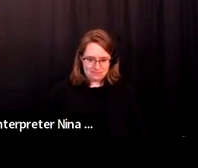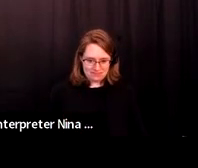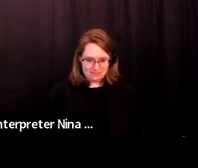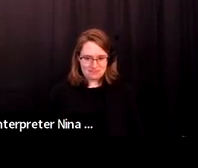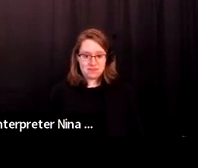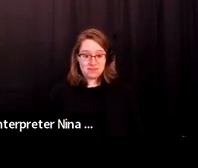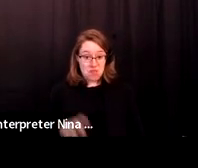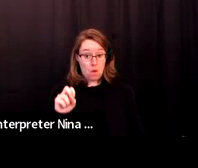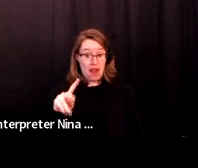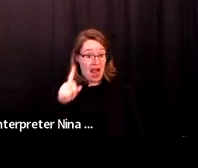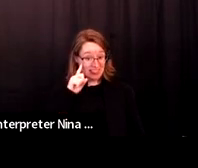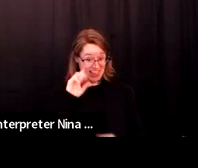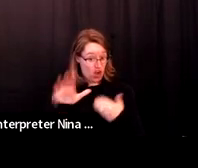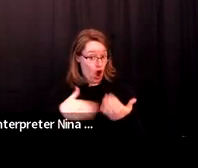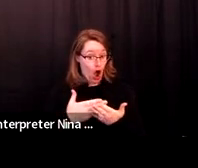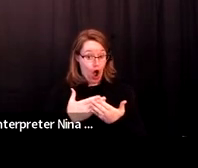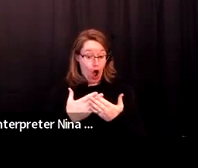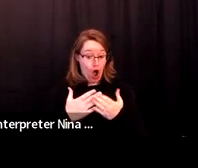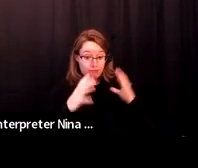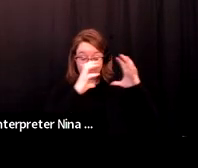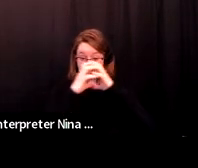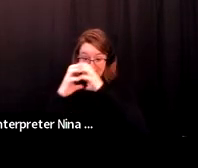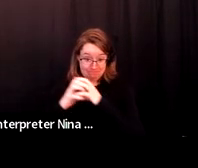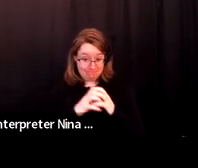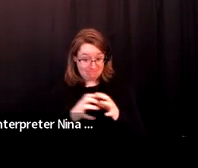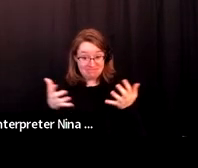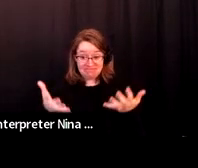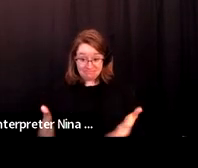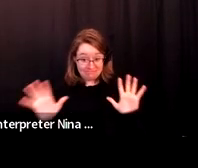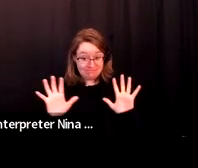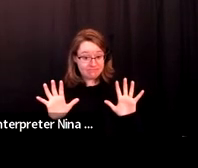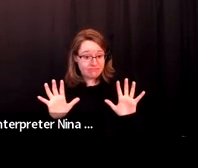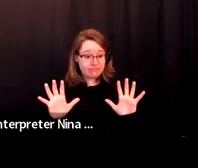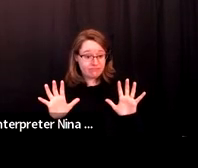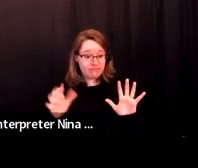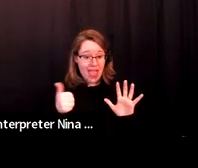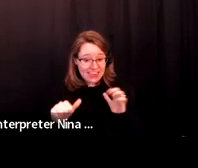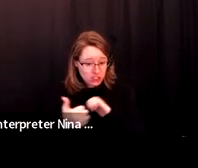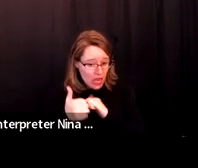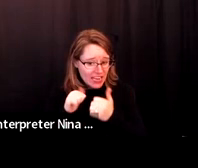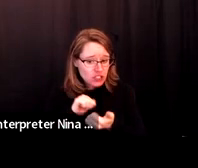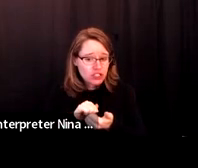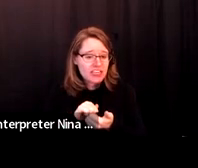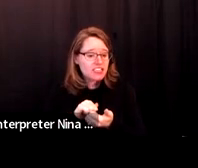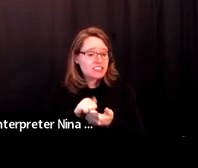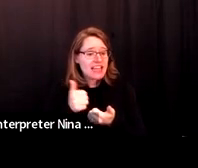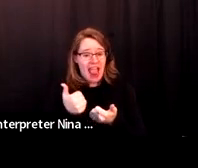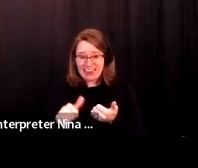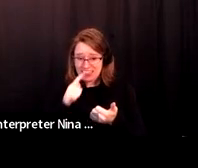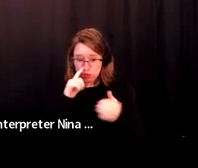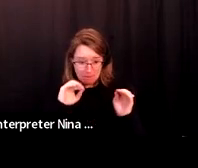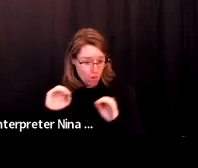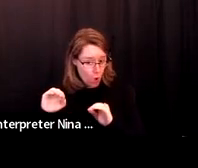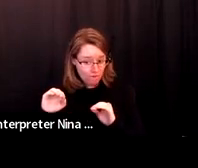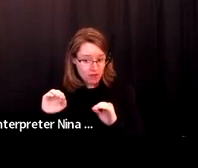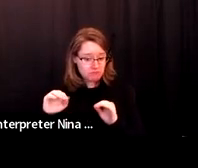think everything has been clustered. Do folks have any edits or anything that you want to shift right now? Again, none of